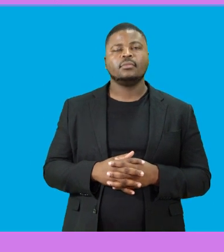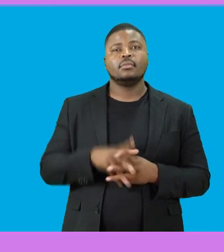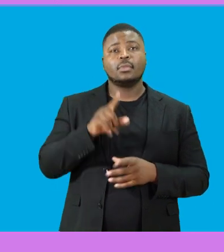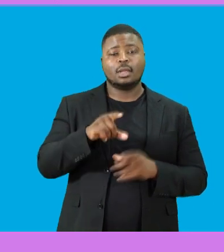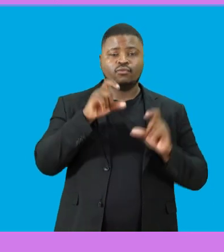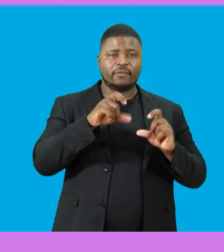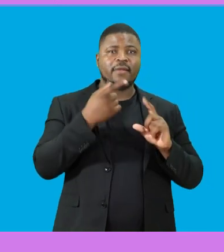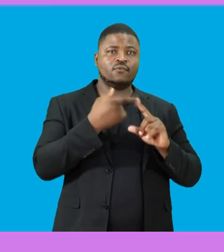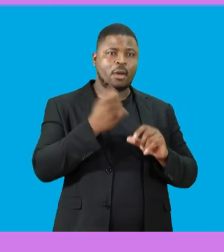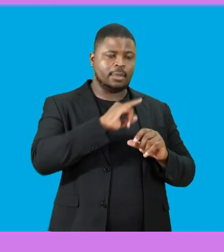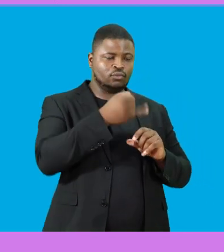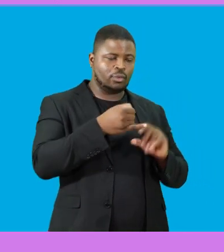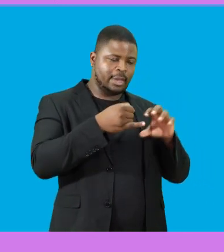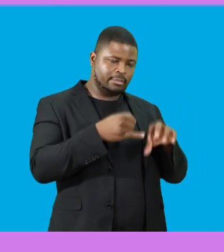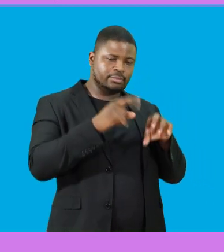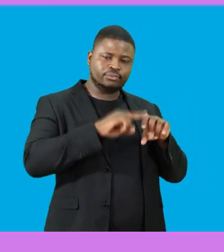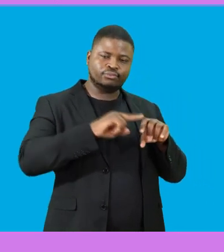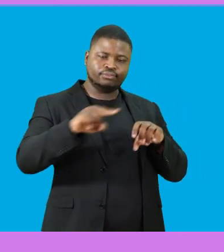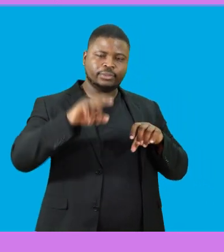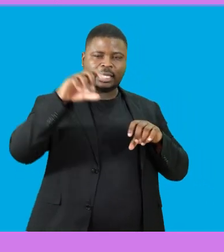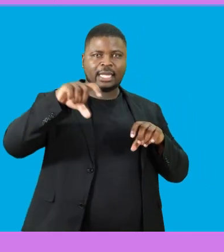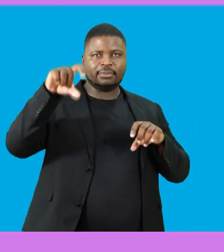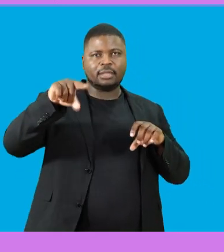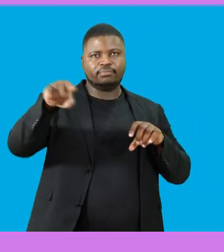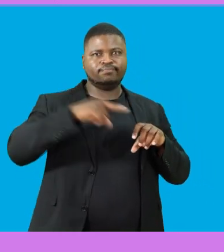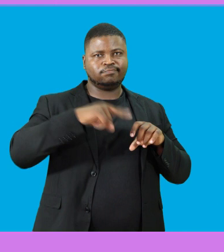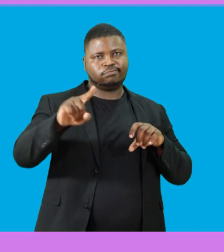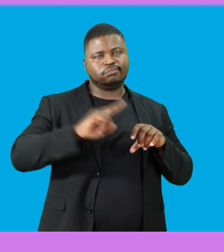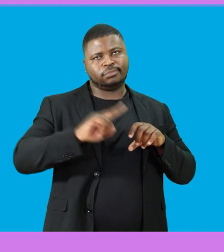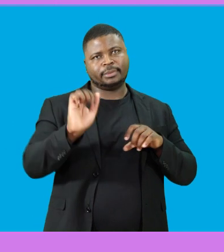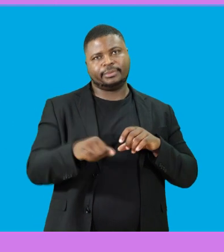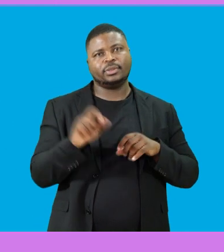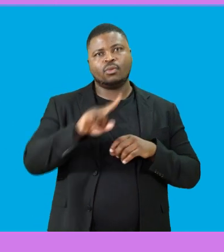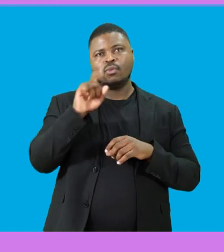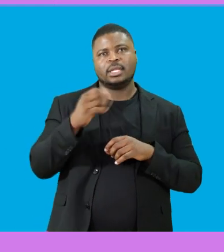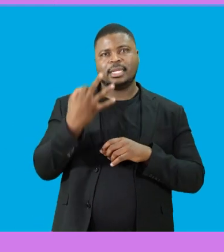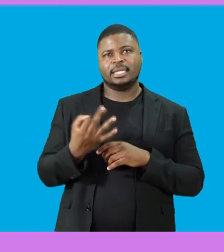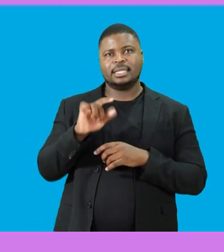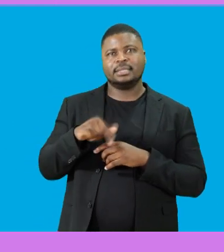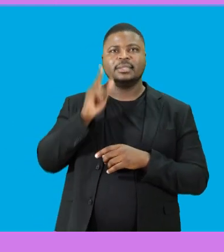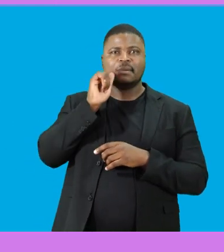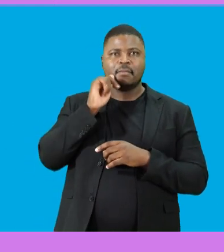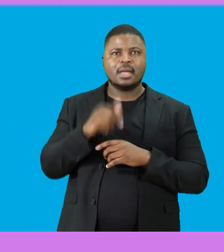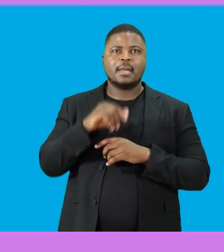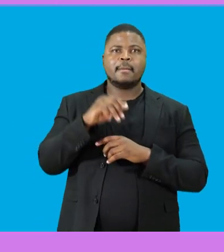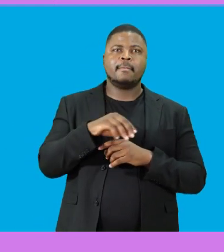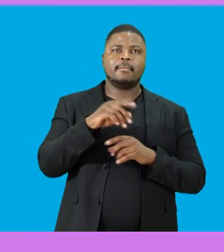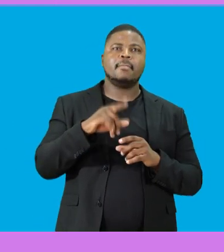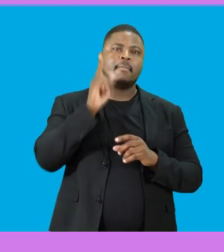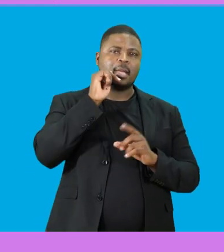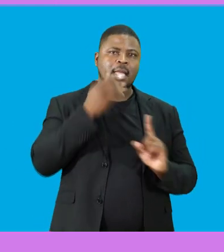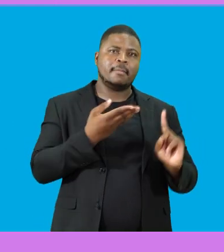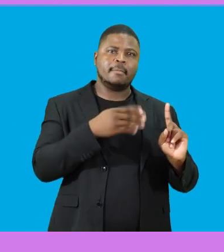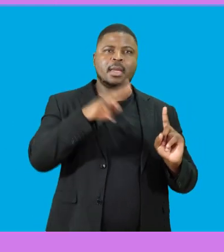1,160 rand to travel to Cape Town and Joburg, going and coming back. Question 3 says, Mr. Mbele decided